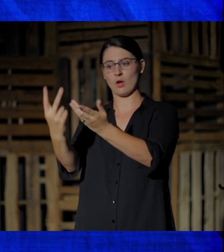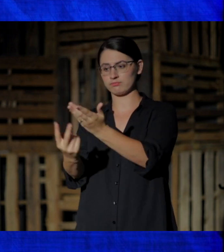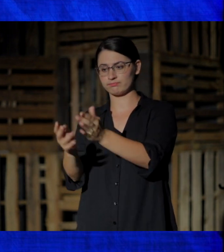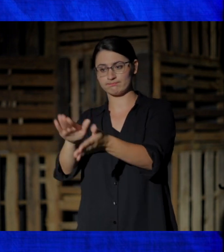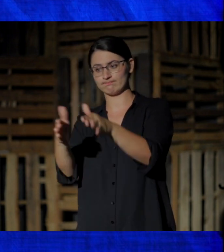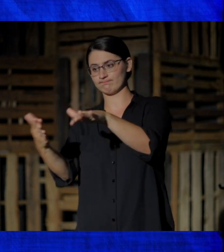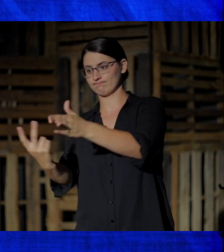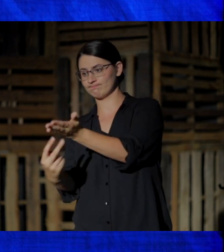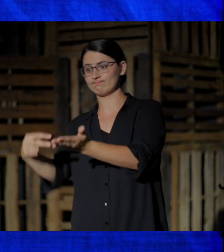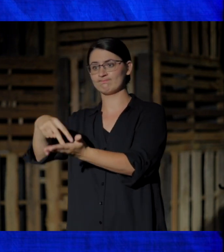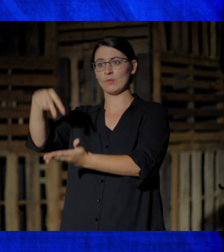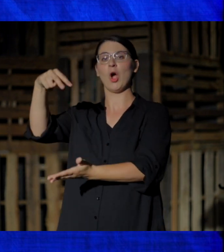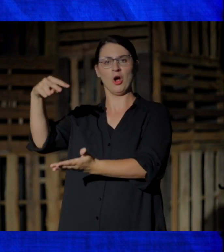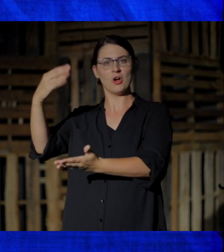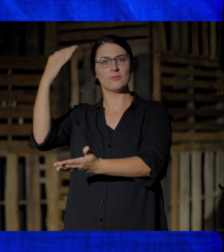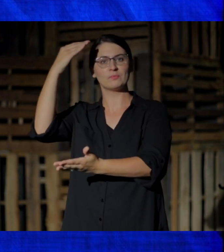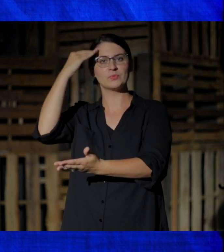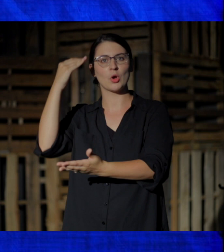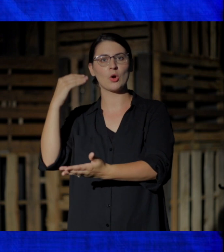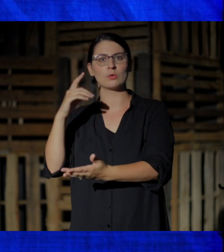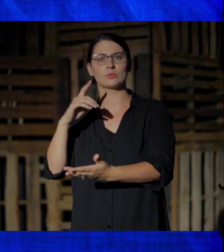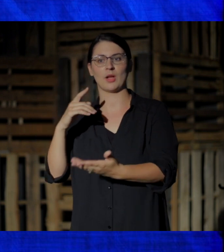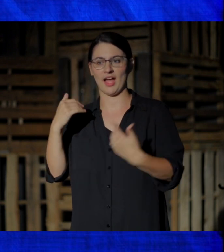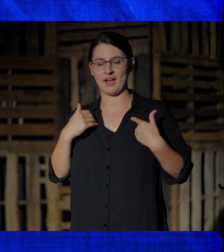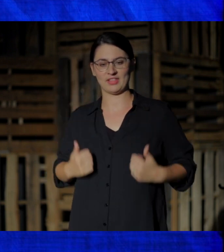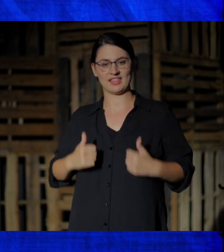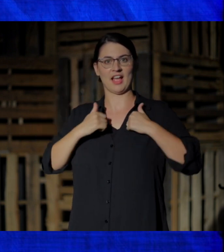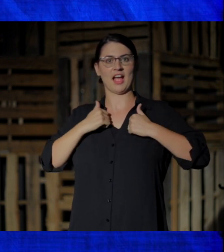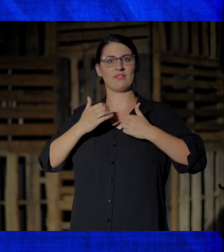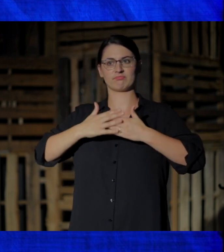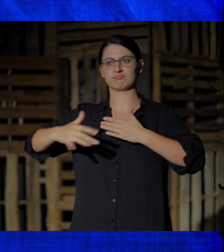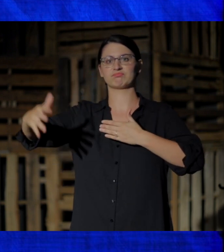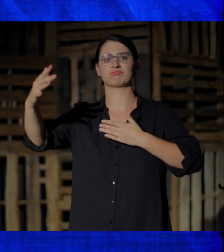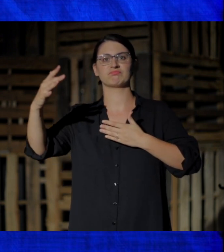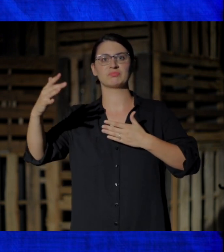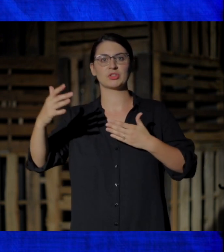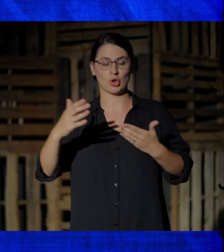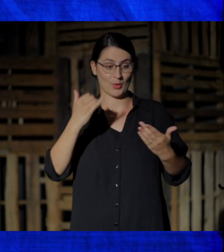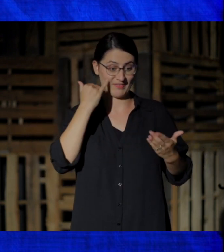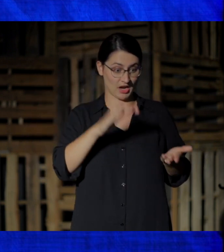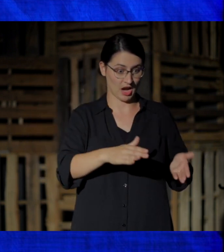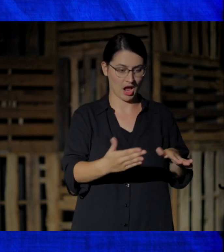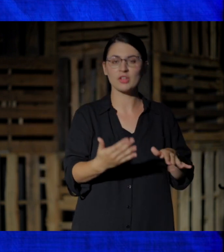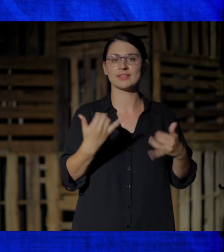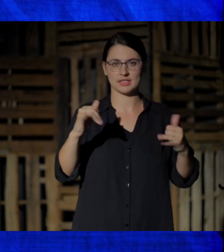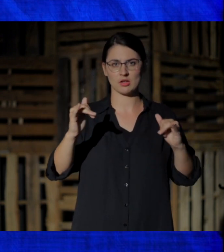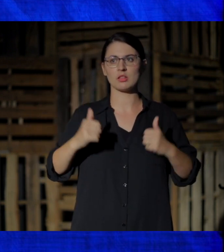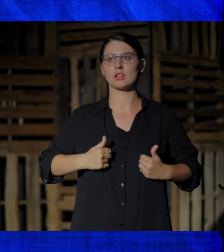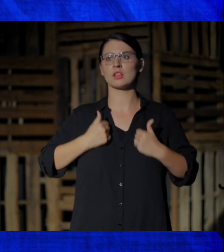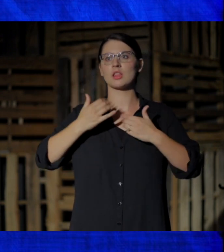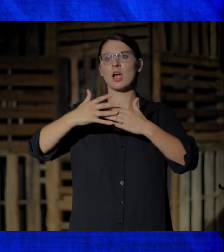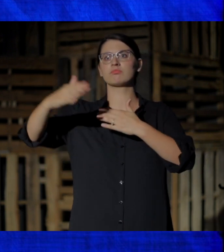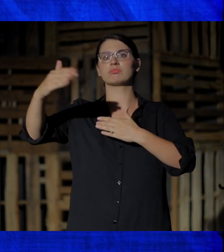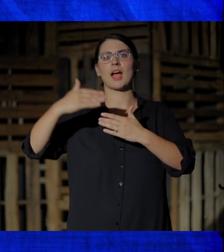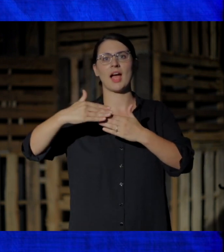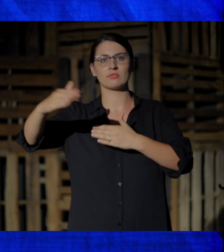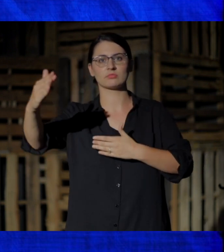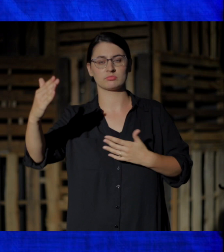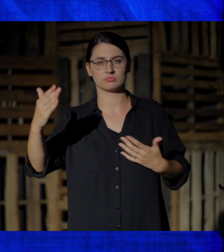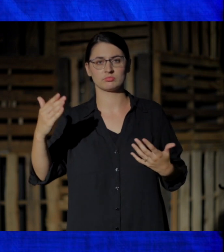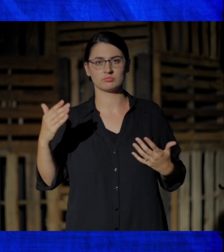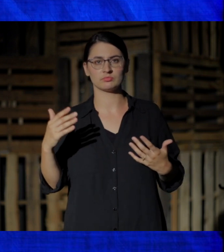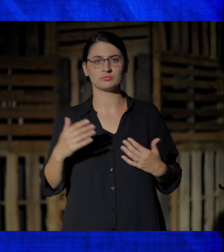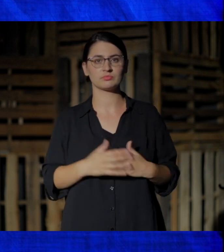can have real hope because Christ's resurrection proves we can have life beyond the grave. He says in verse 13, but we do not want you to be uninformed, brothers, about those who